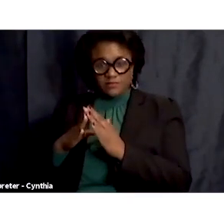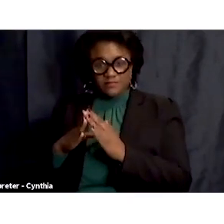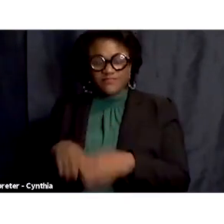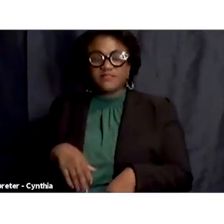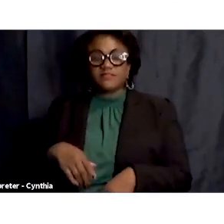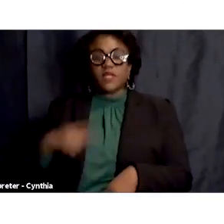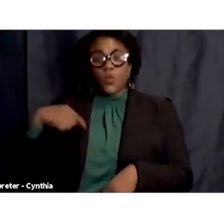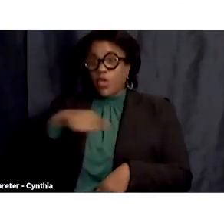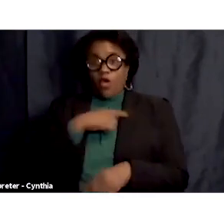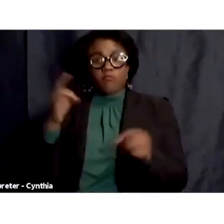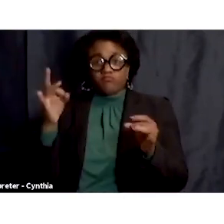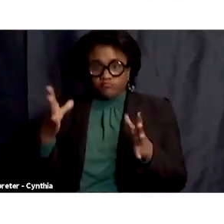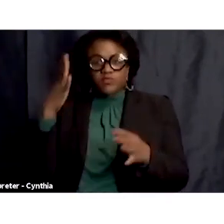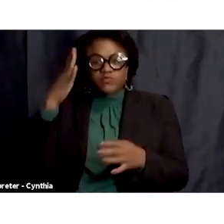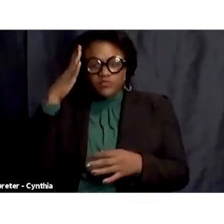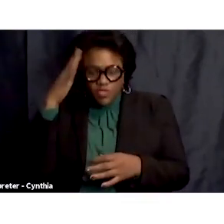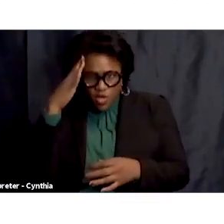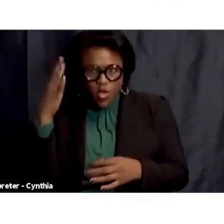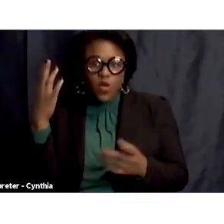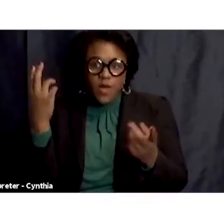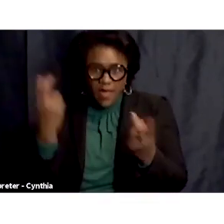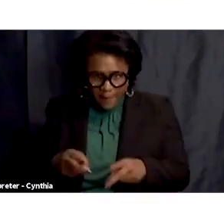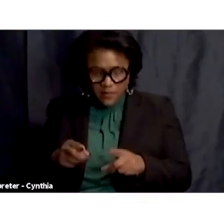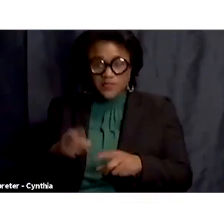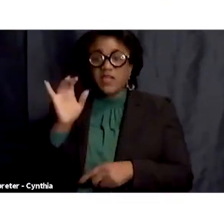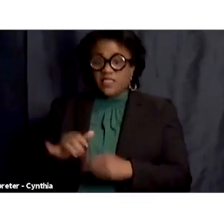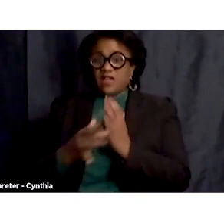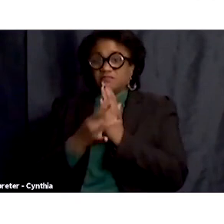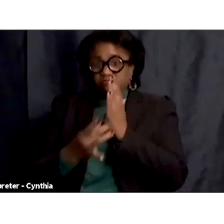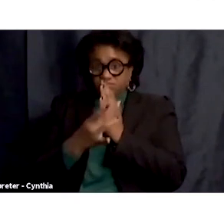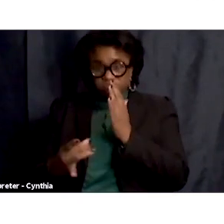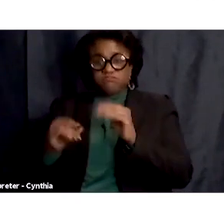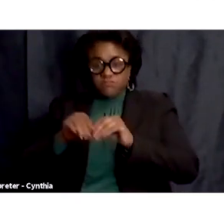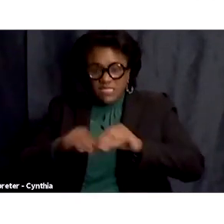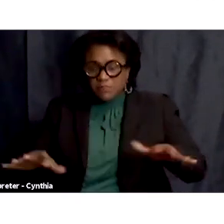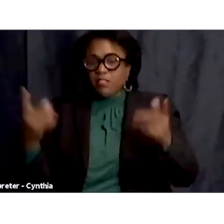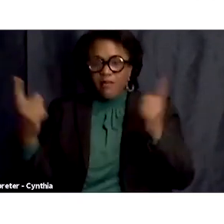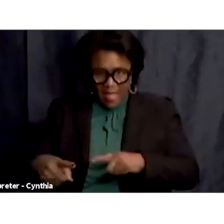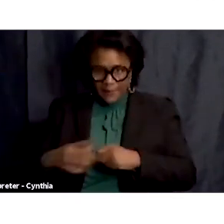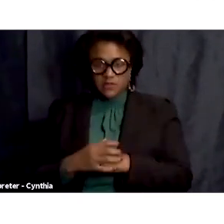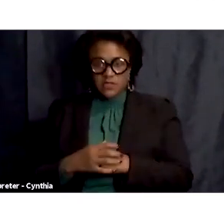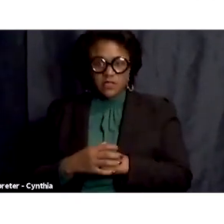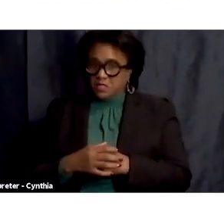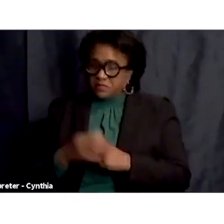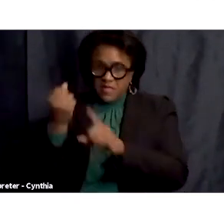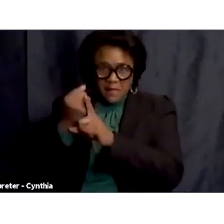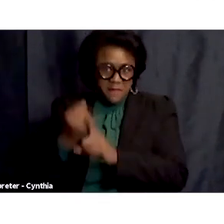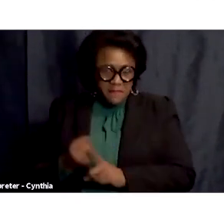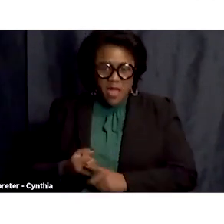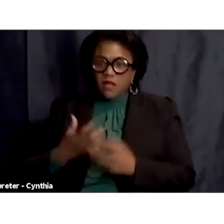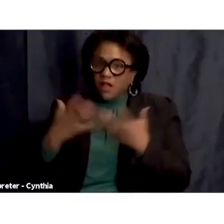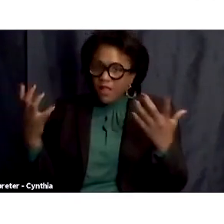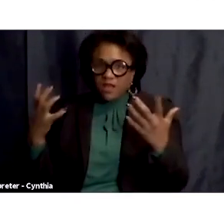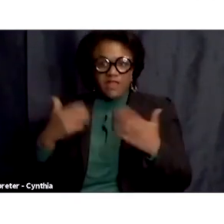all tragically know what happened after that. The BP oil spill did happen to disastrous effects. Thousands of wildlife